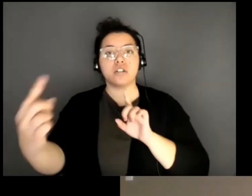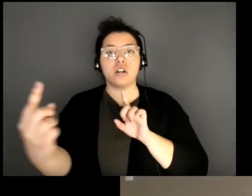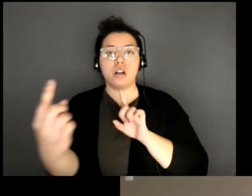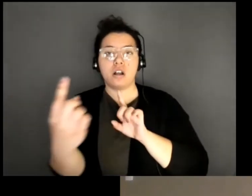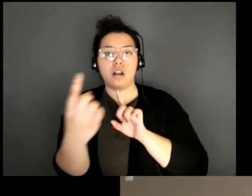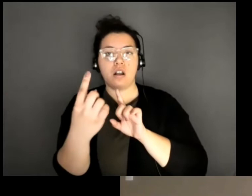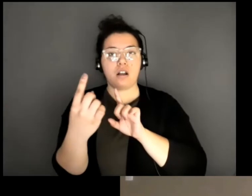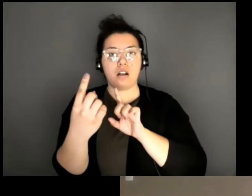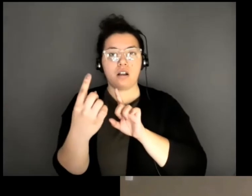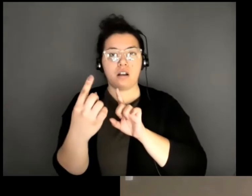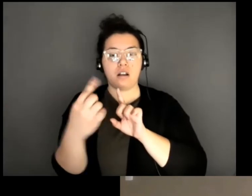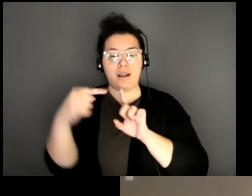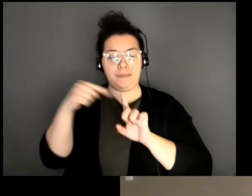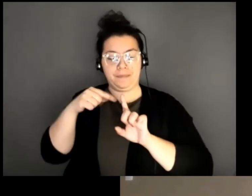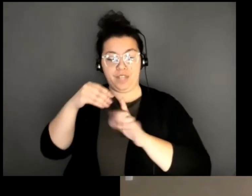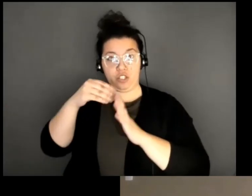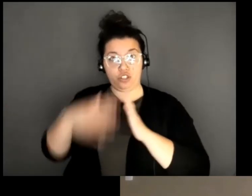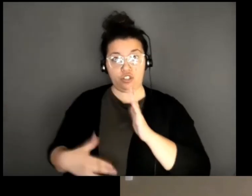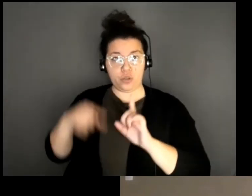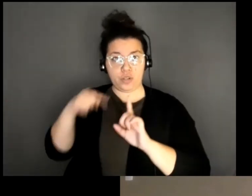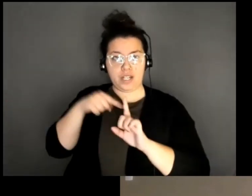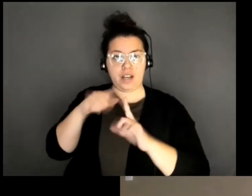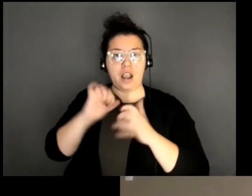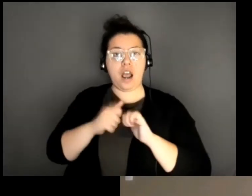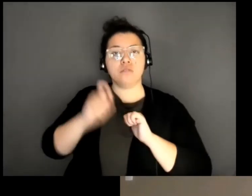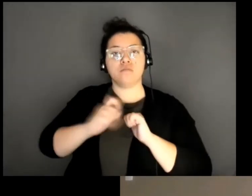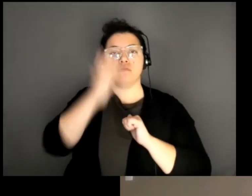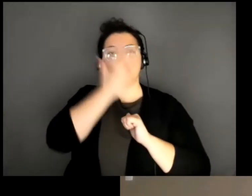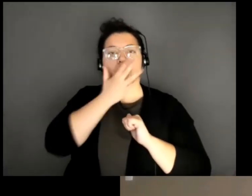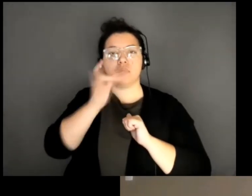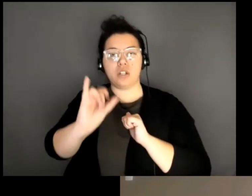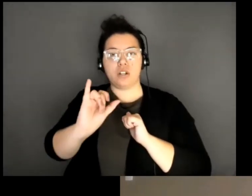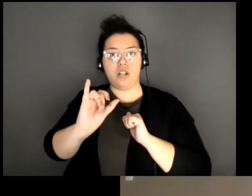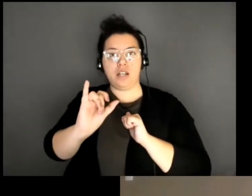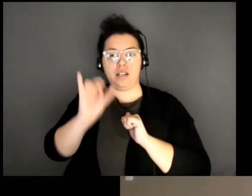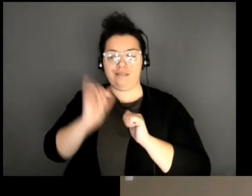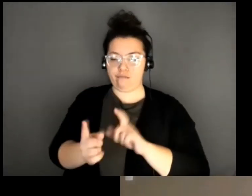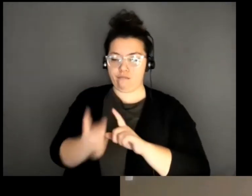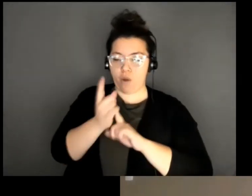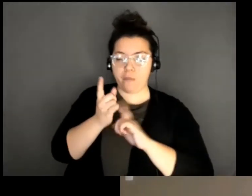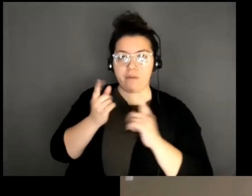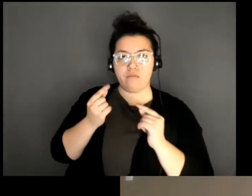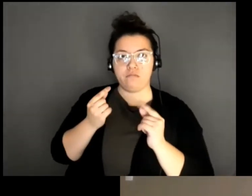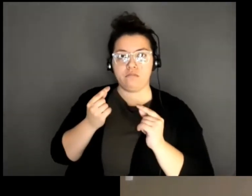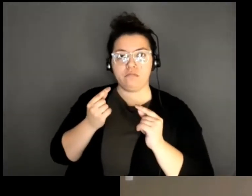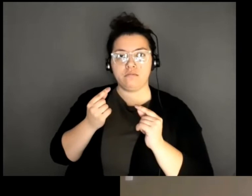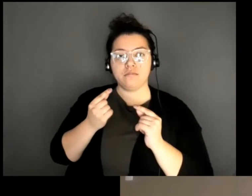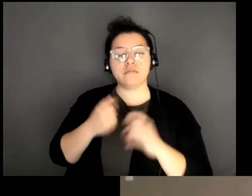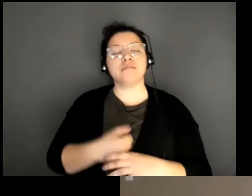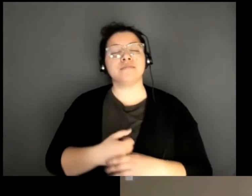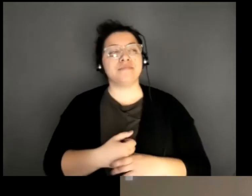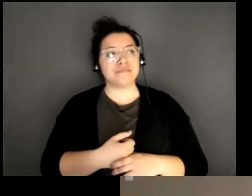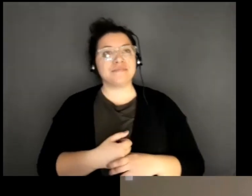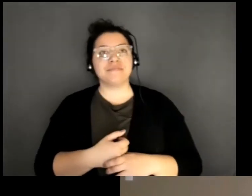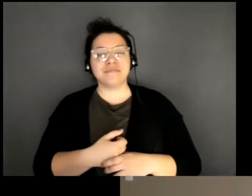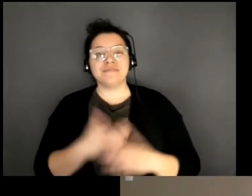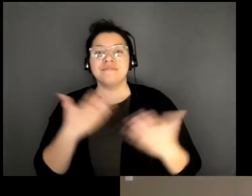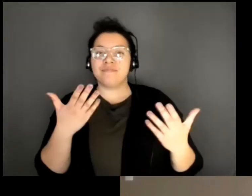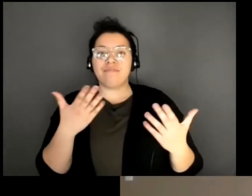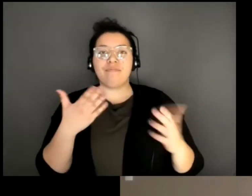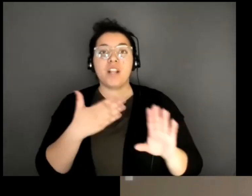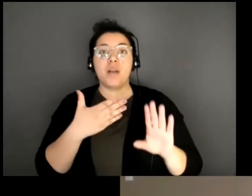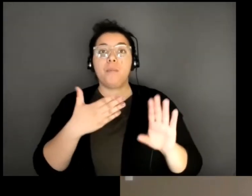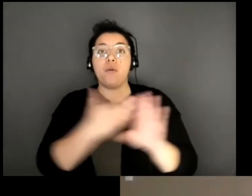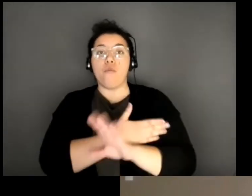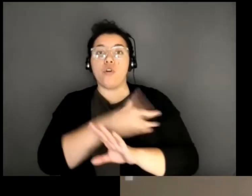body language from that student in that moment? A lot of it, and I would even say before you say I'd like to